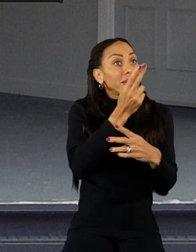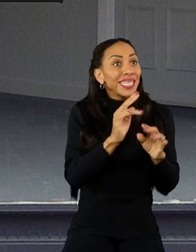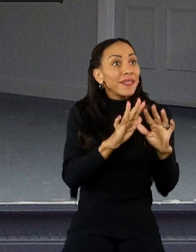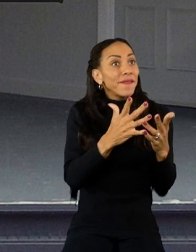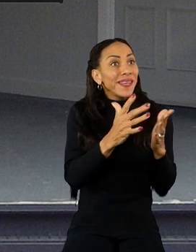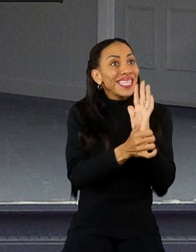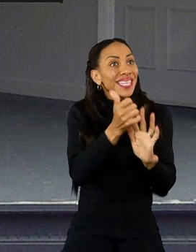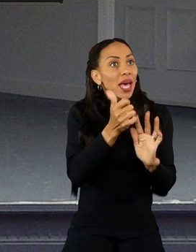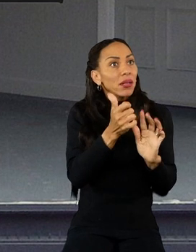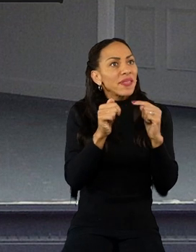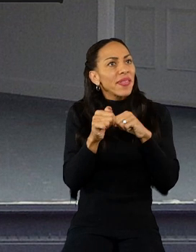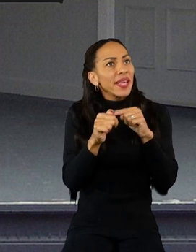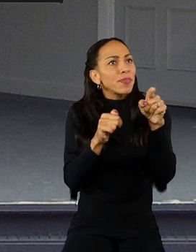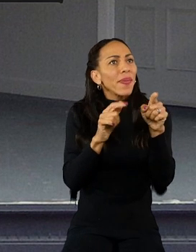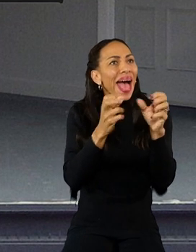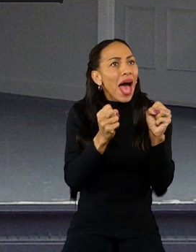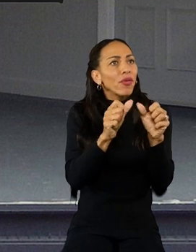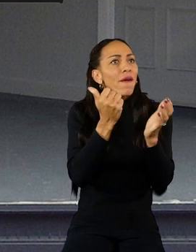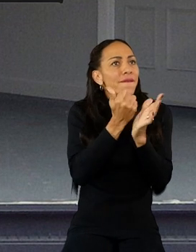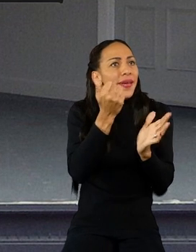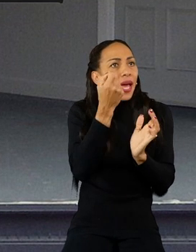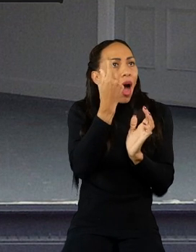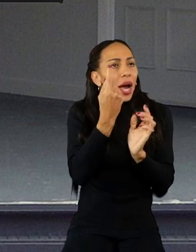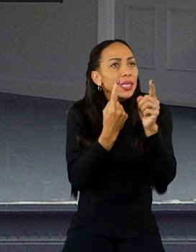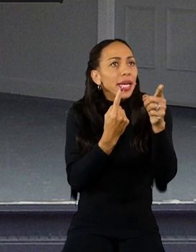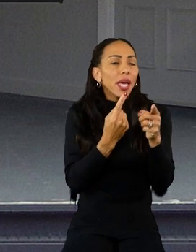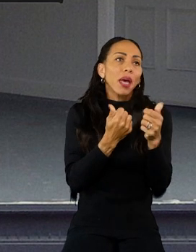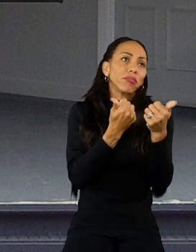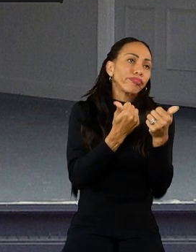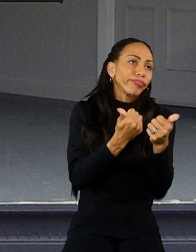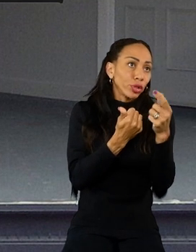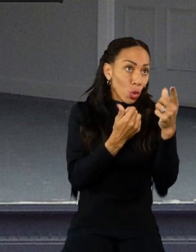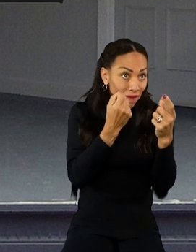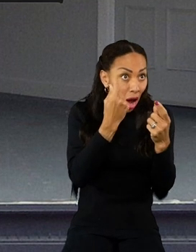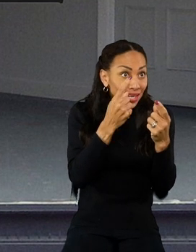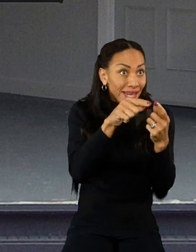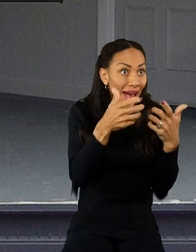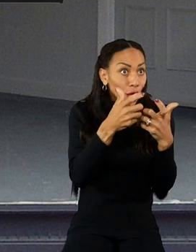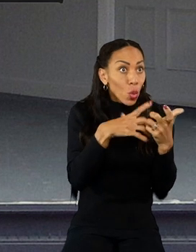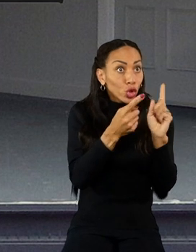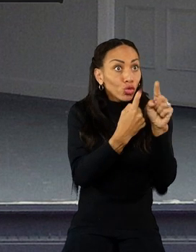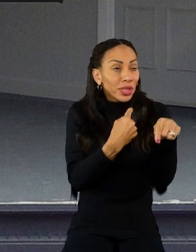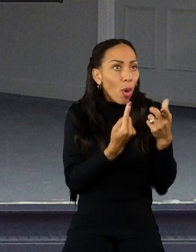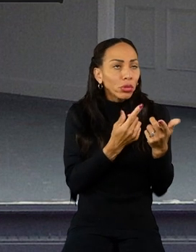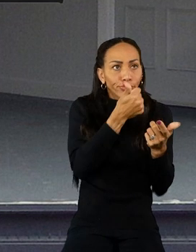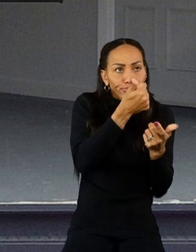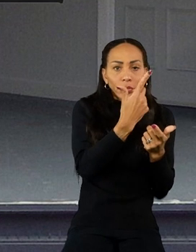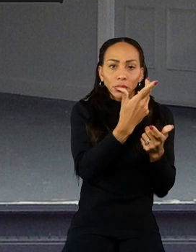opens it up to artists who don't have any of the skills but have a brilliant idea of how they want to respond to that